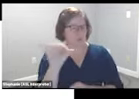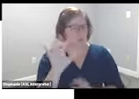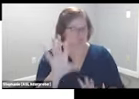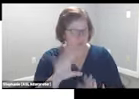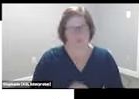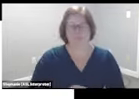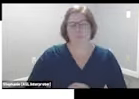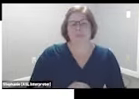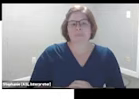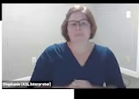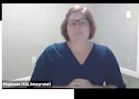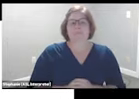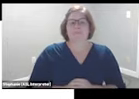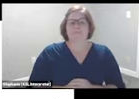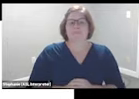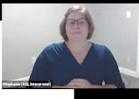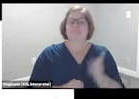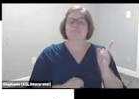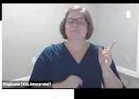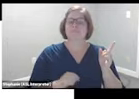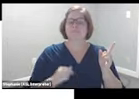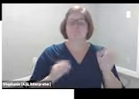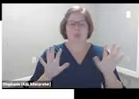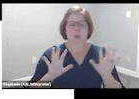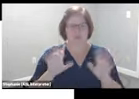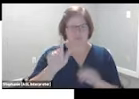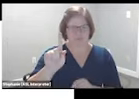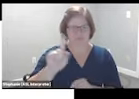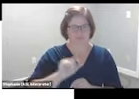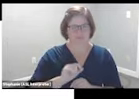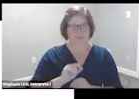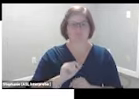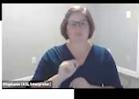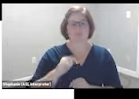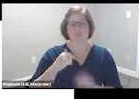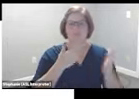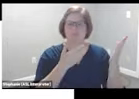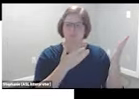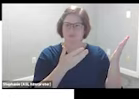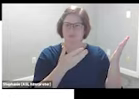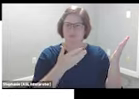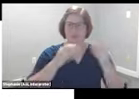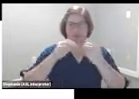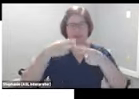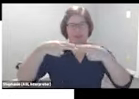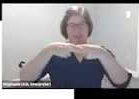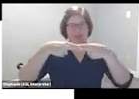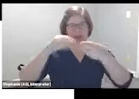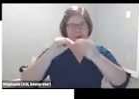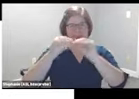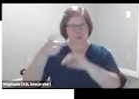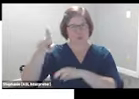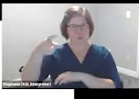So just to hold on a moment. I'm providing on slide number 2